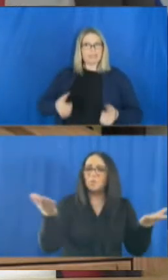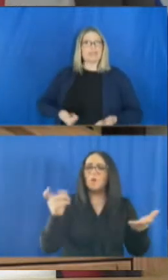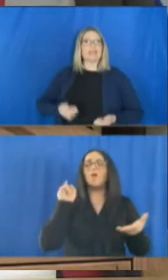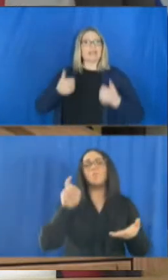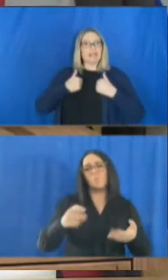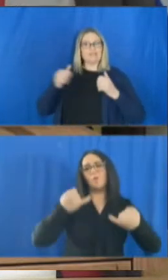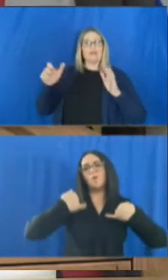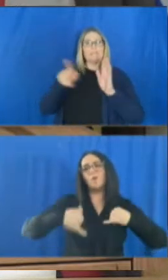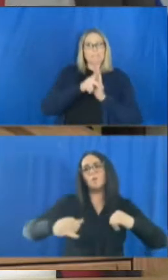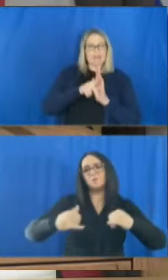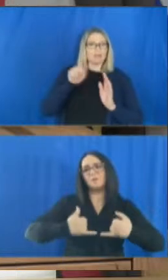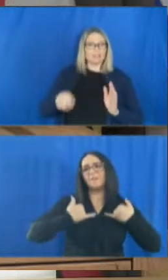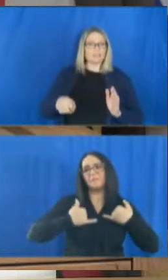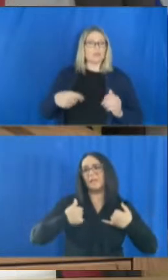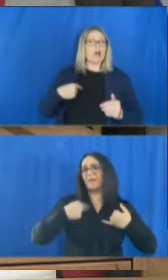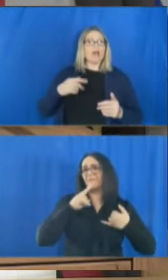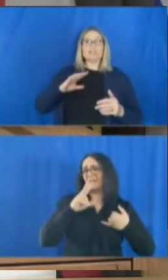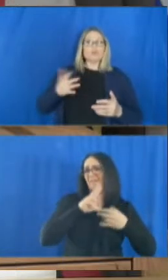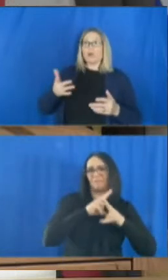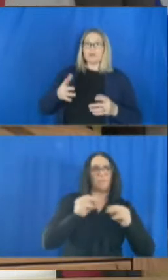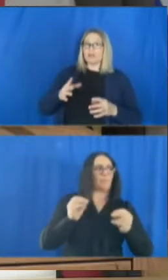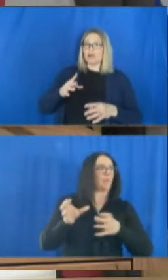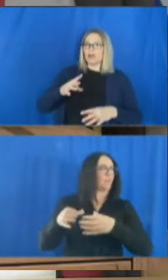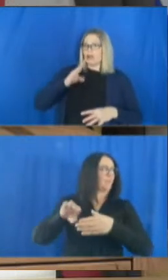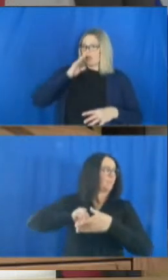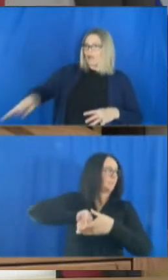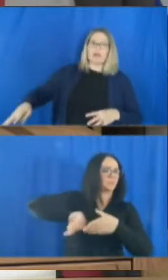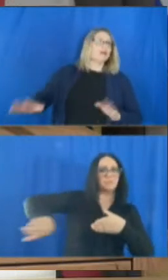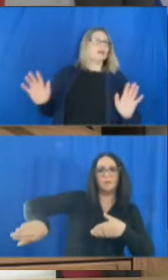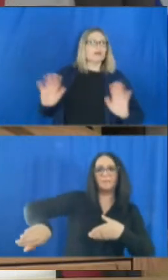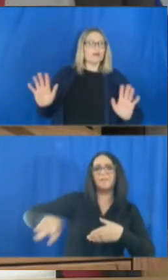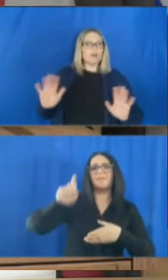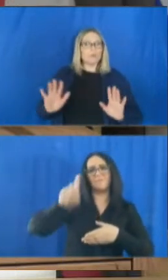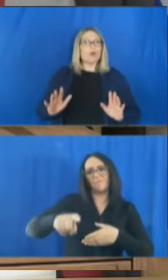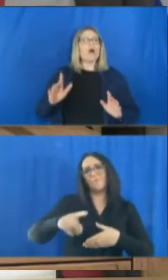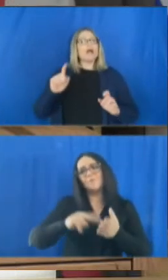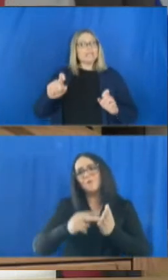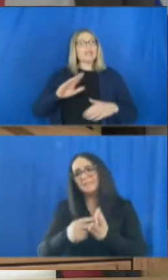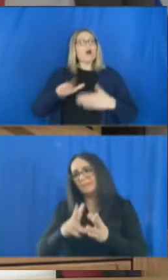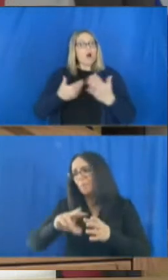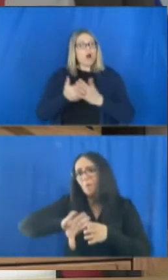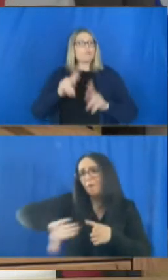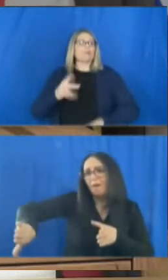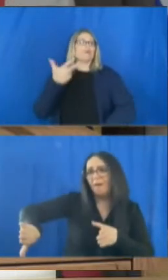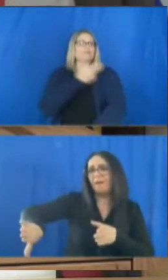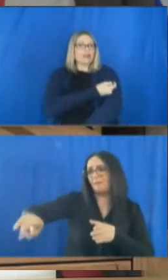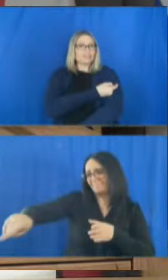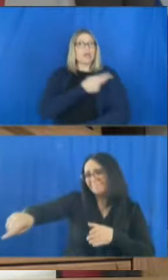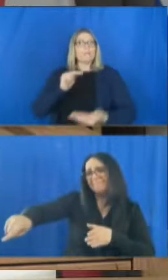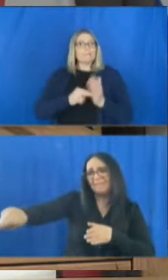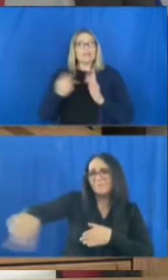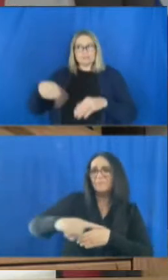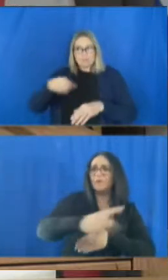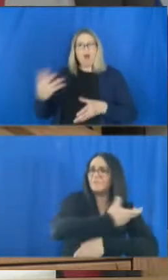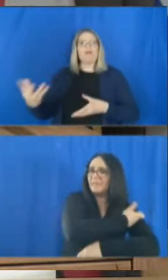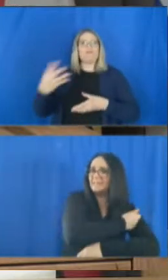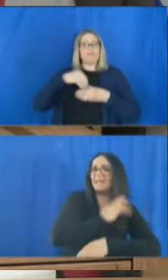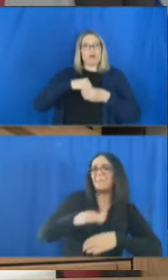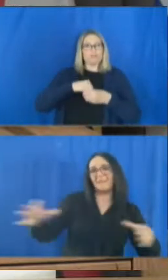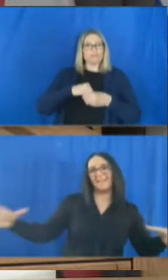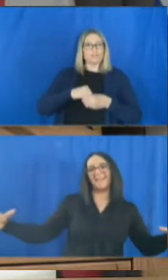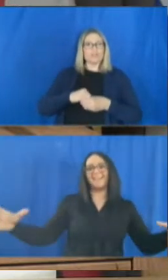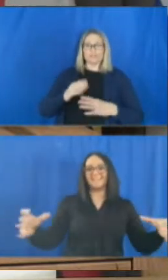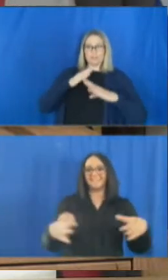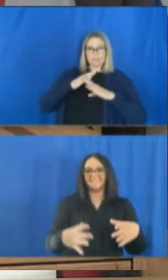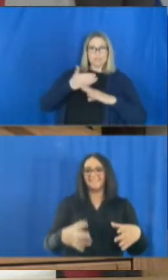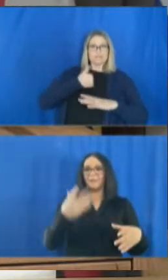who are saying, well, why bother? Because they did bother. And they are making the difference. And they are the reason that we're able